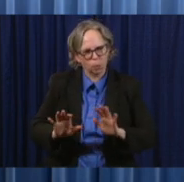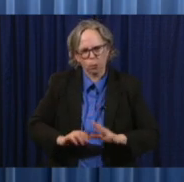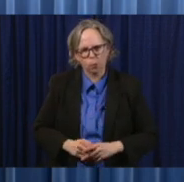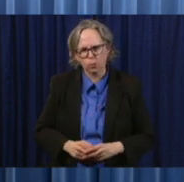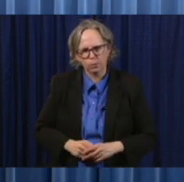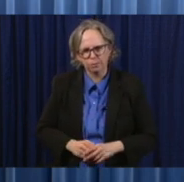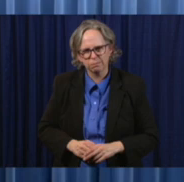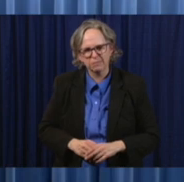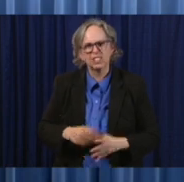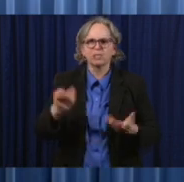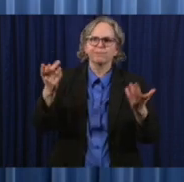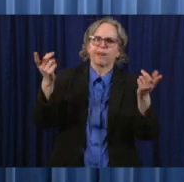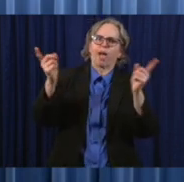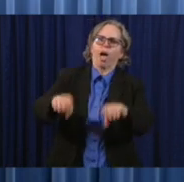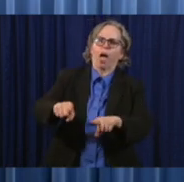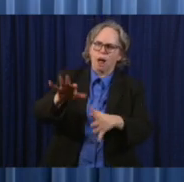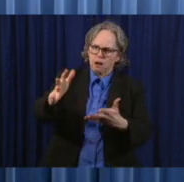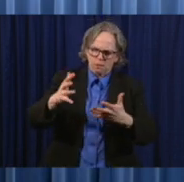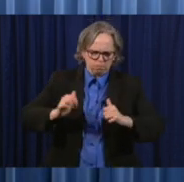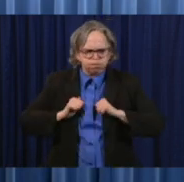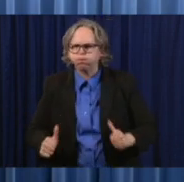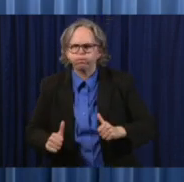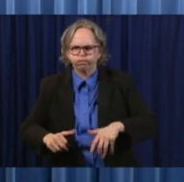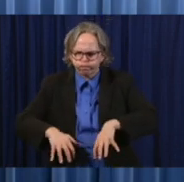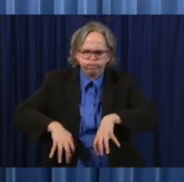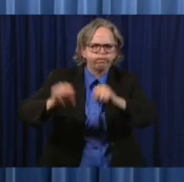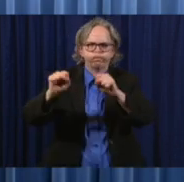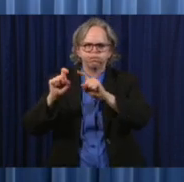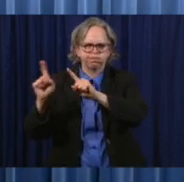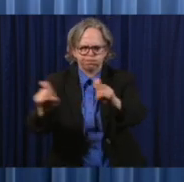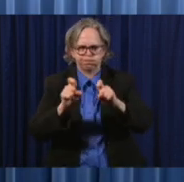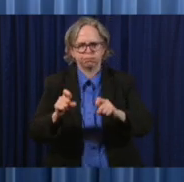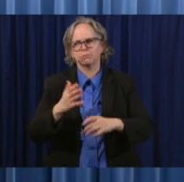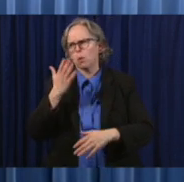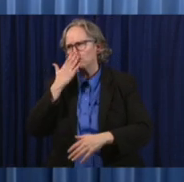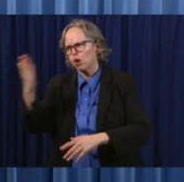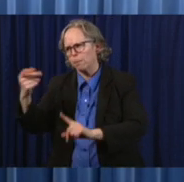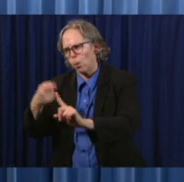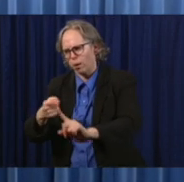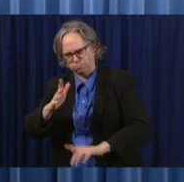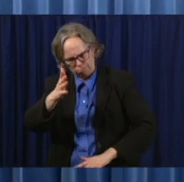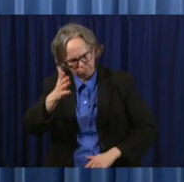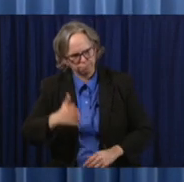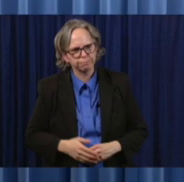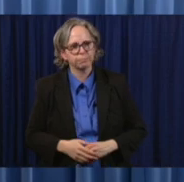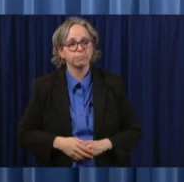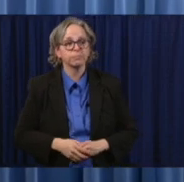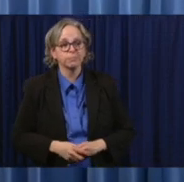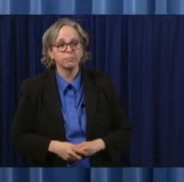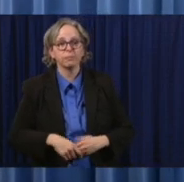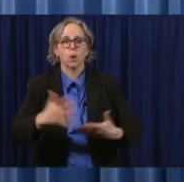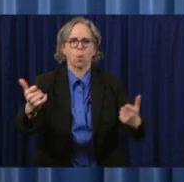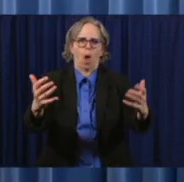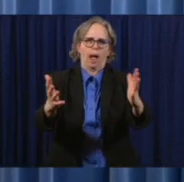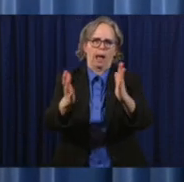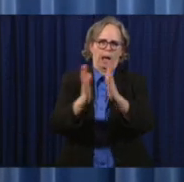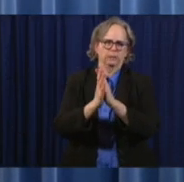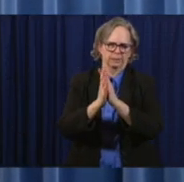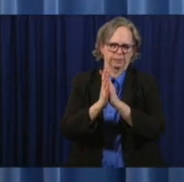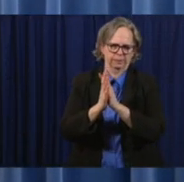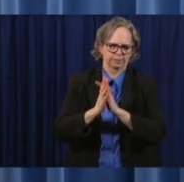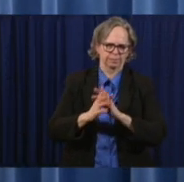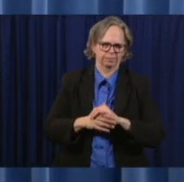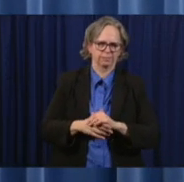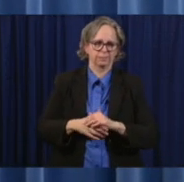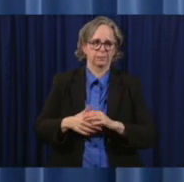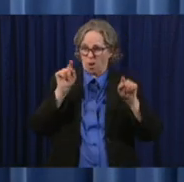sent at all. So I think that's a very, very, very good point. I'm going to ask now to Director McElroy